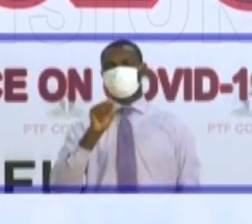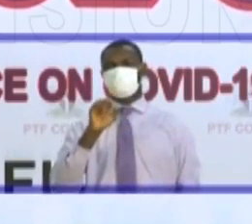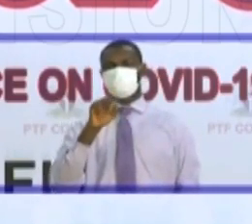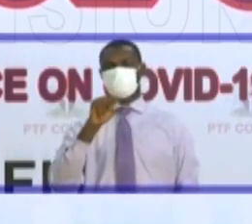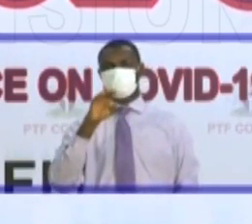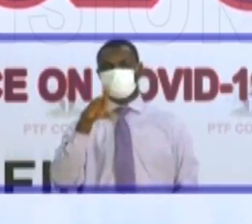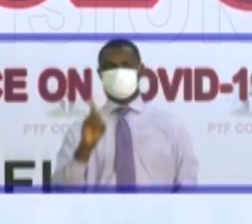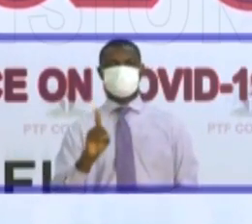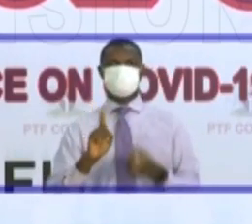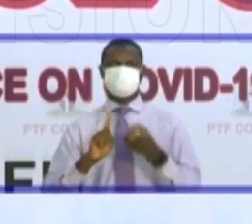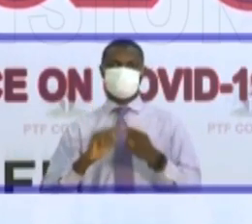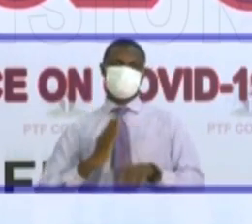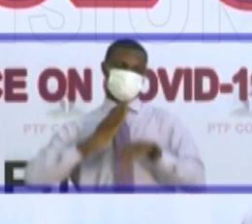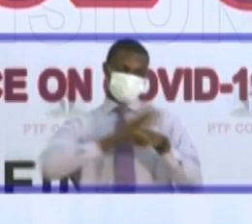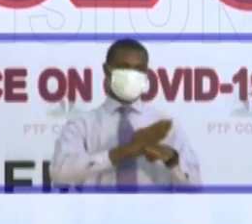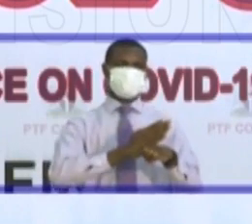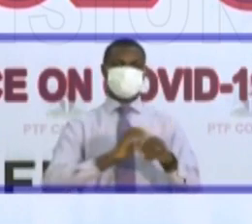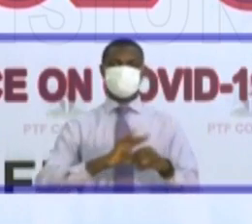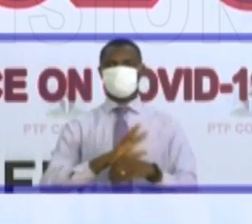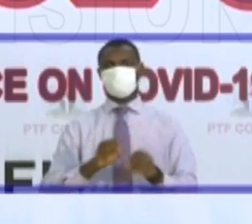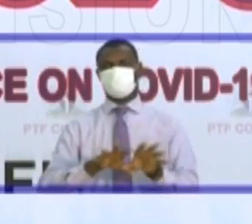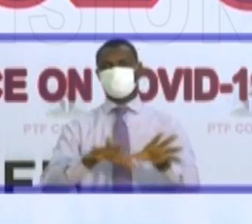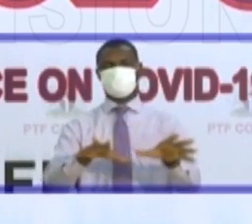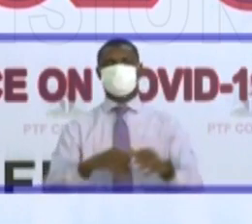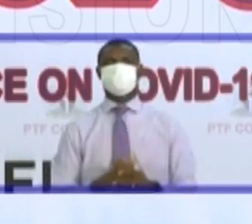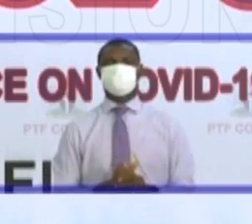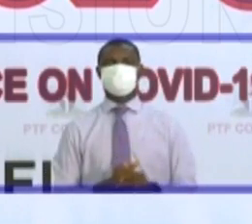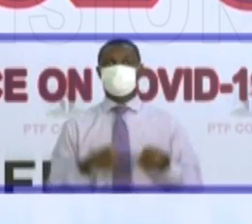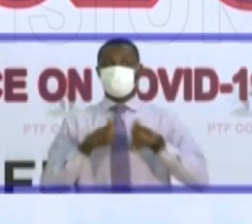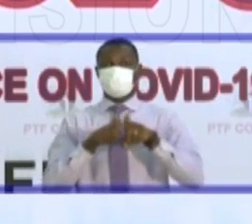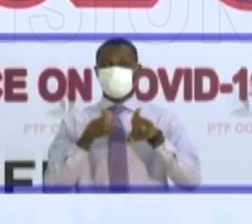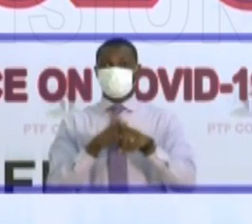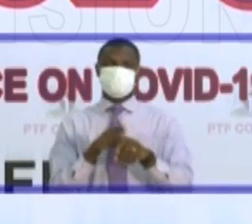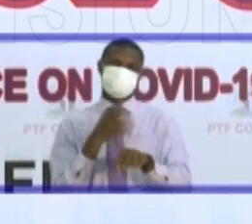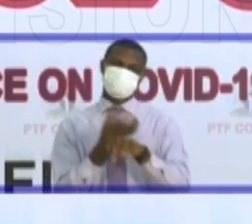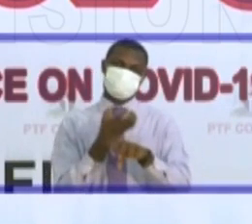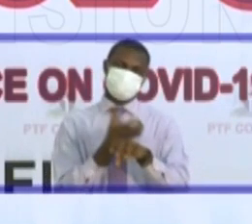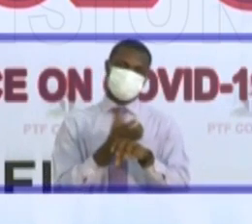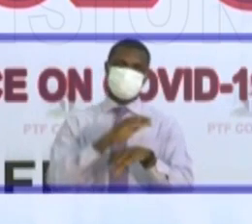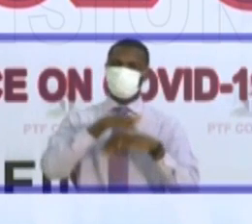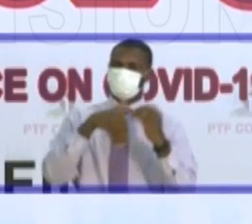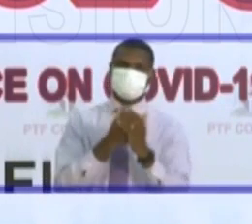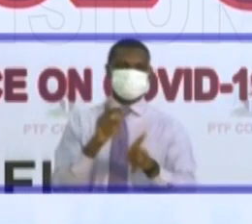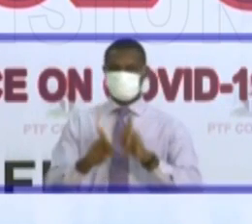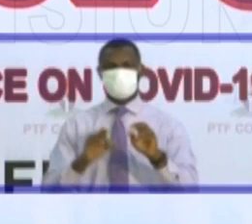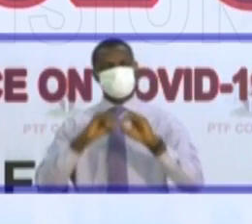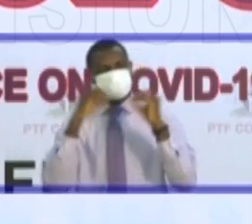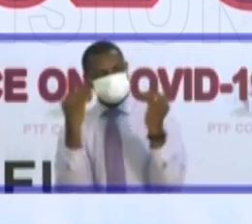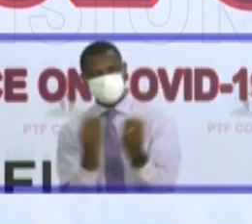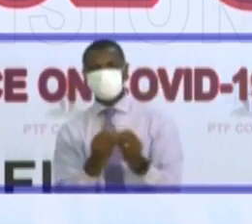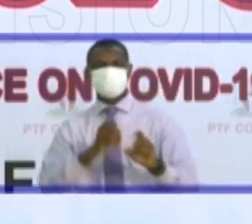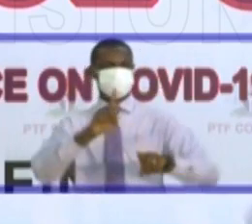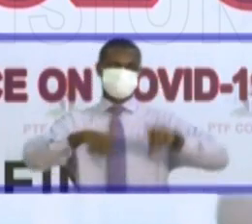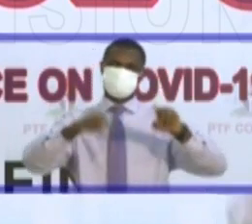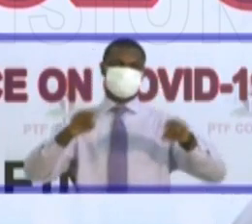spread of COVID-19. It similarly encouraged scholars and organizations